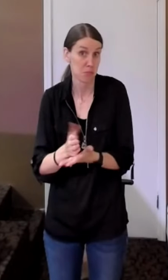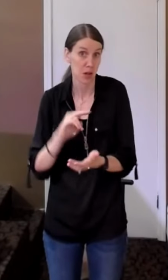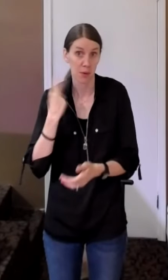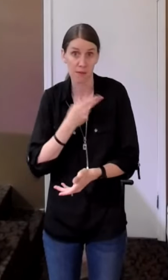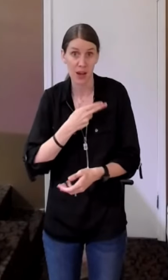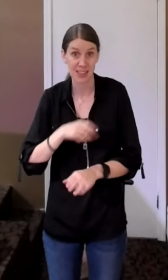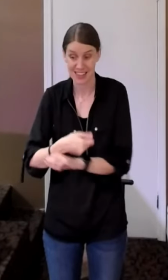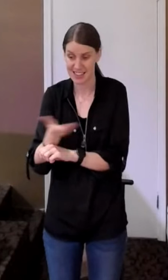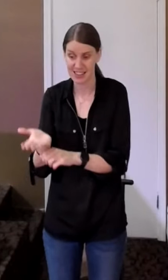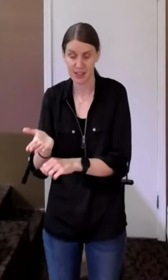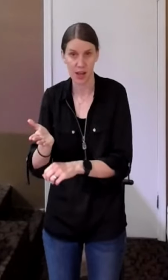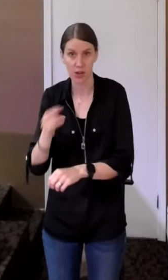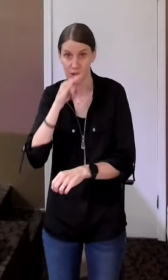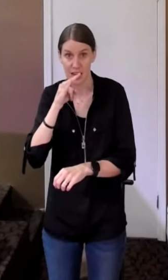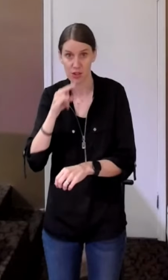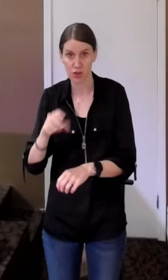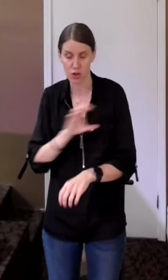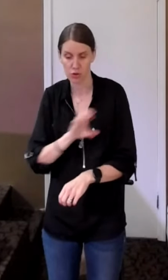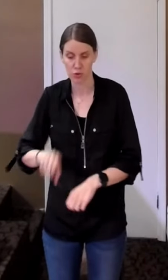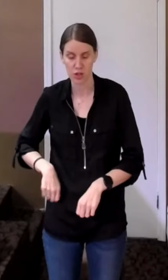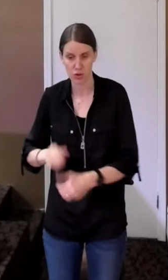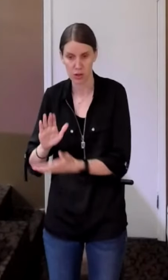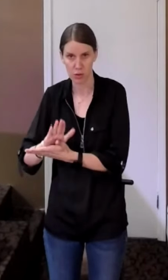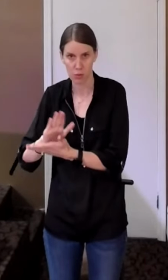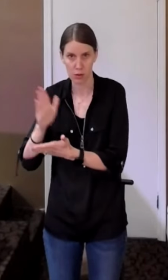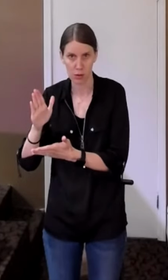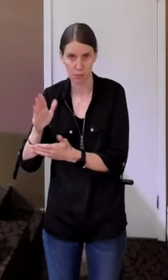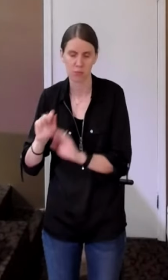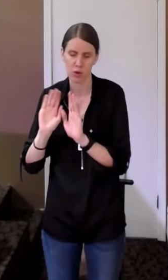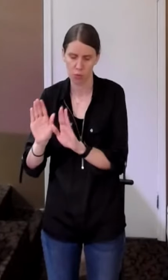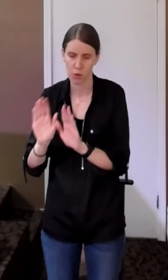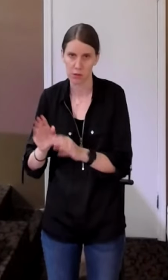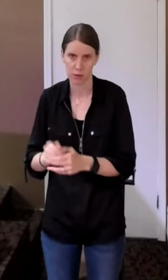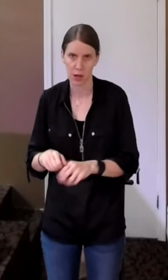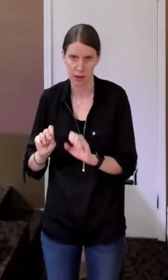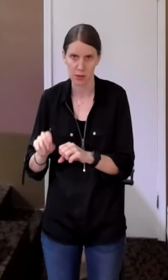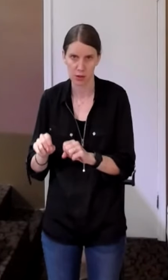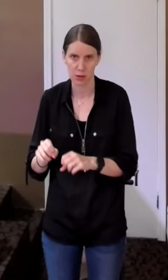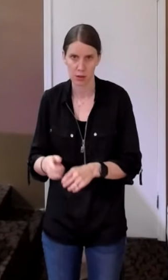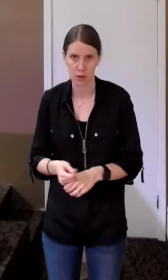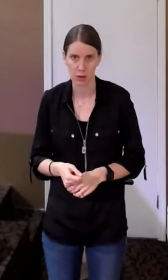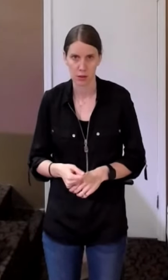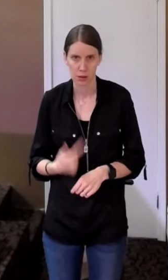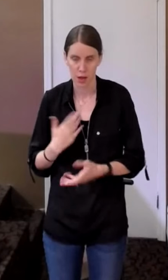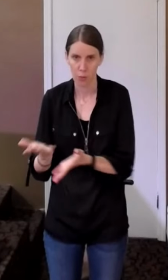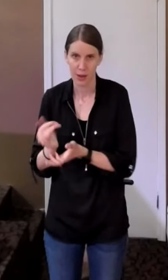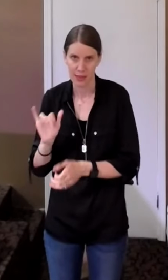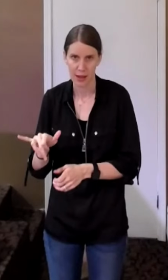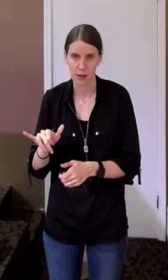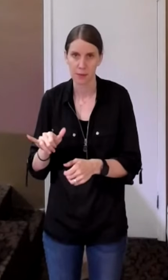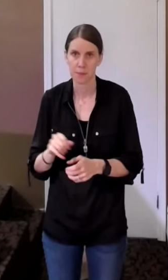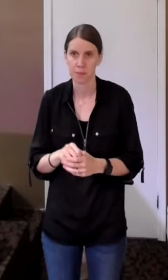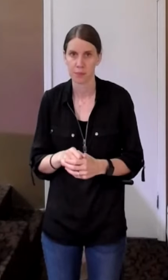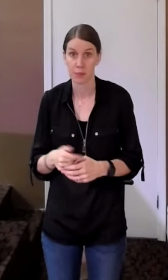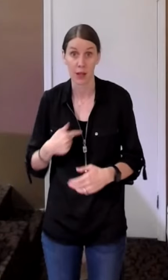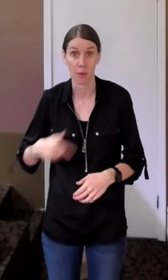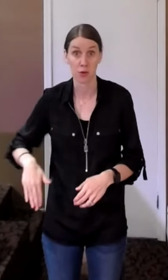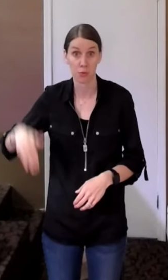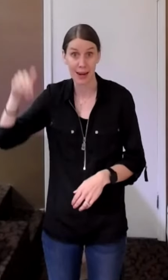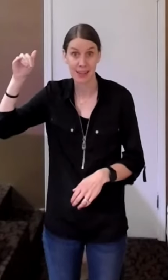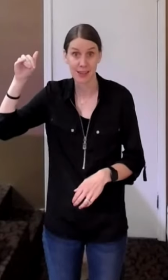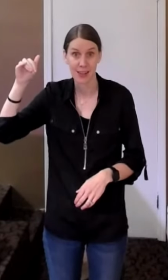things like that. And I think those are wonderful opportunities, and that's the way I would have it. I mean, I was raised